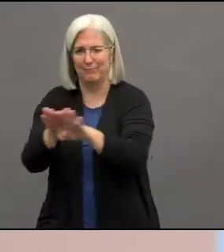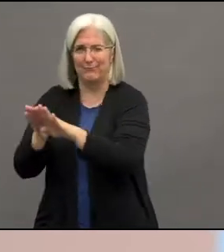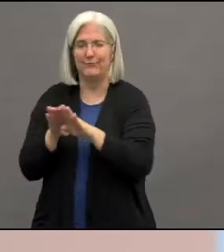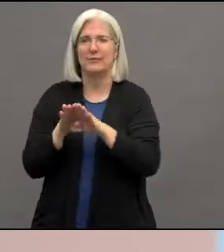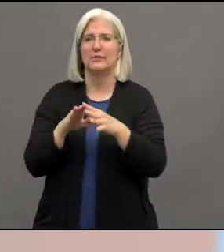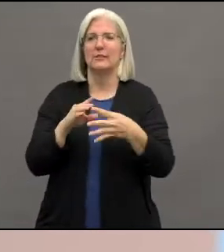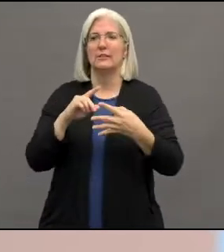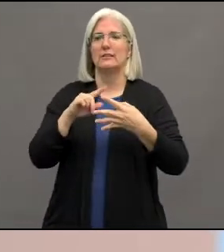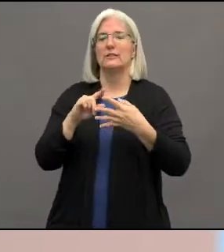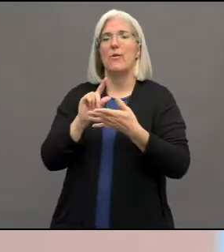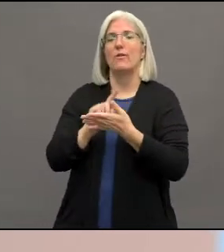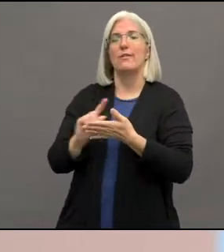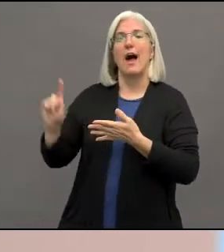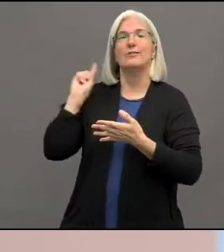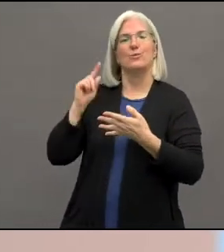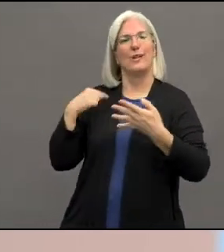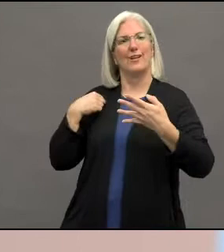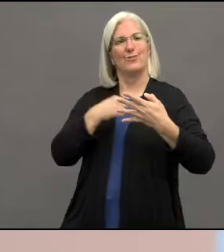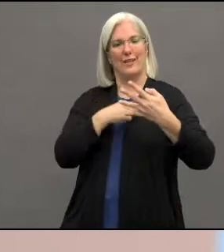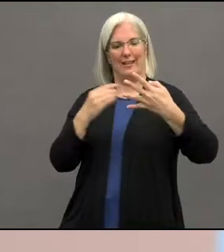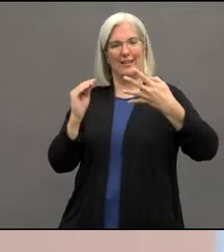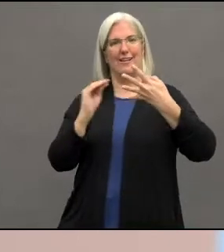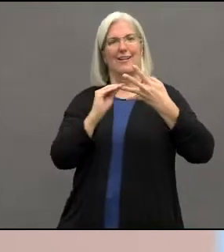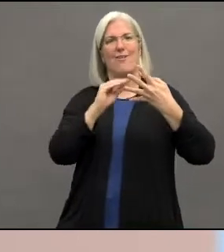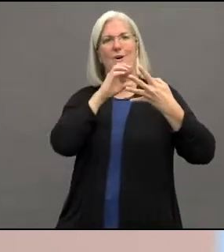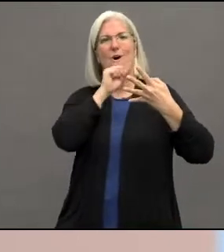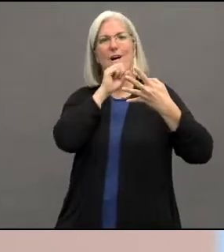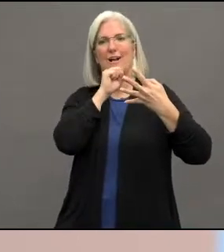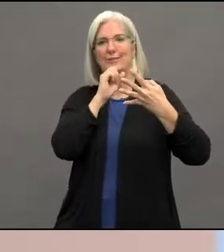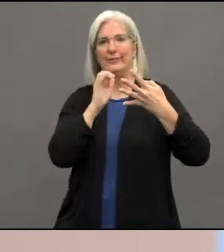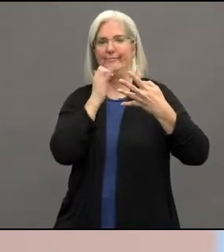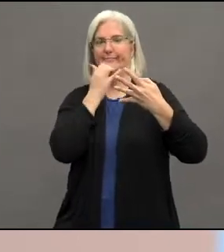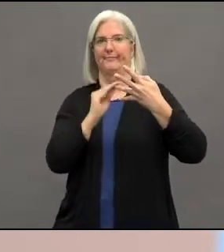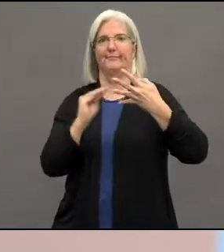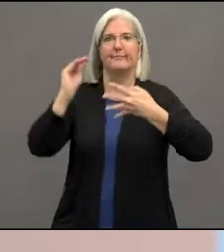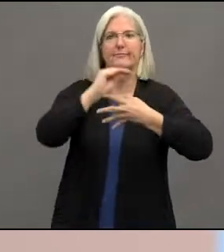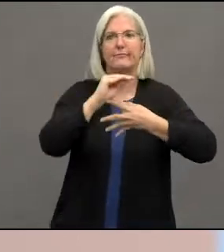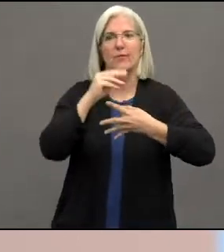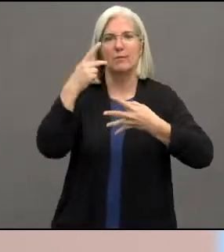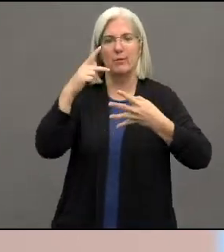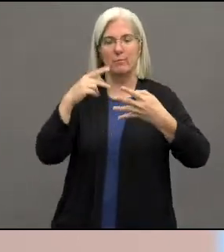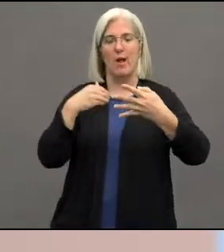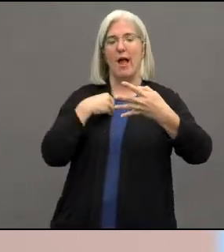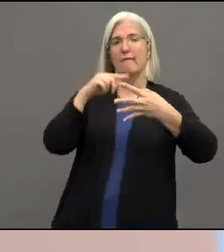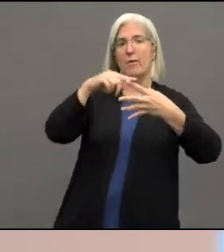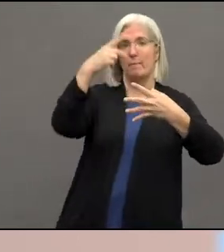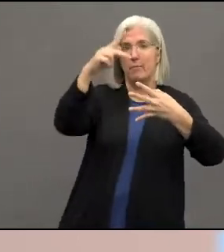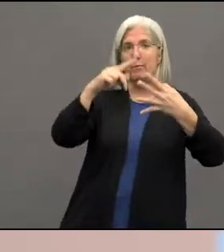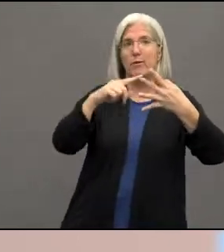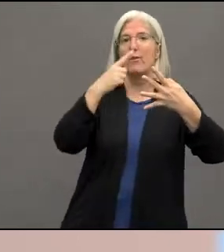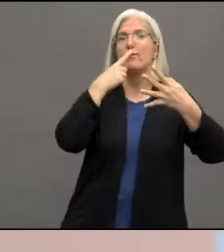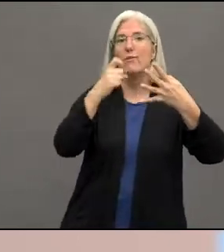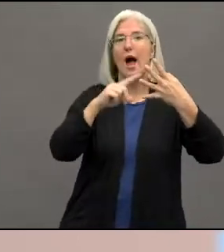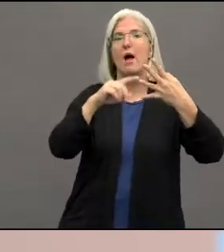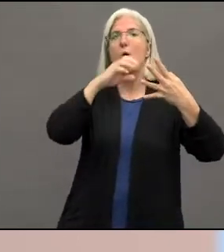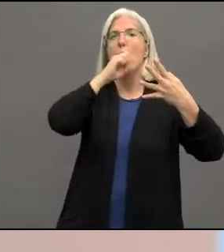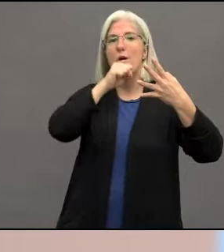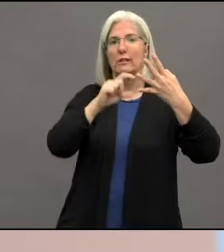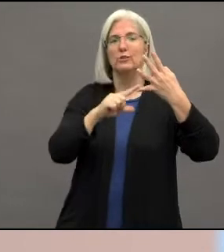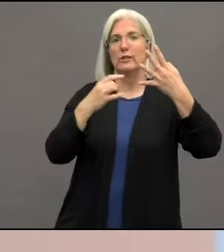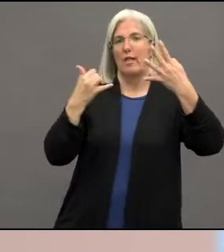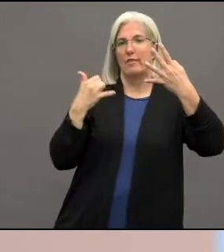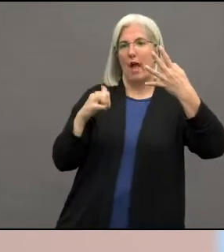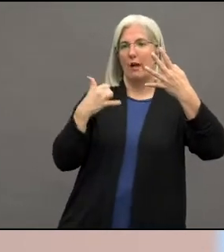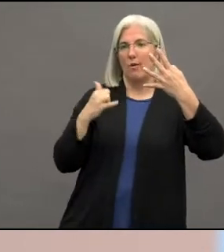we were in the orange tier. So it goes purple, red, orange, and yellow. Last week we were in